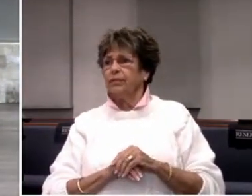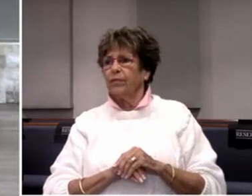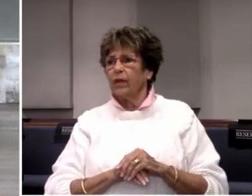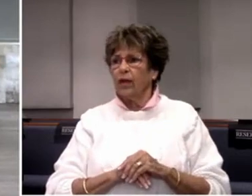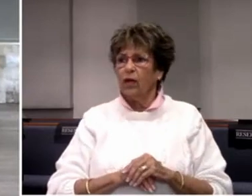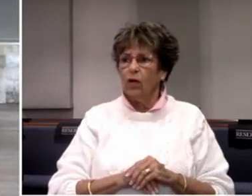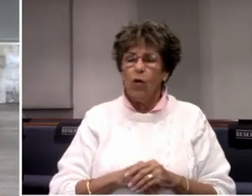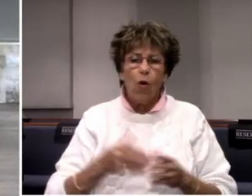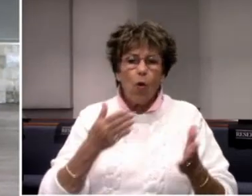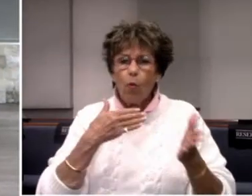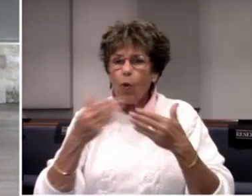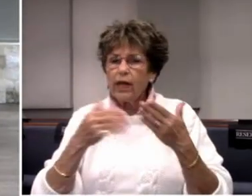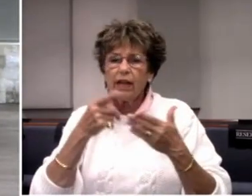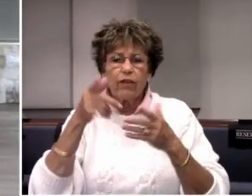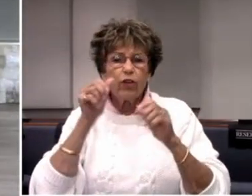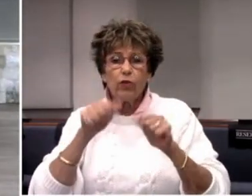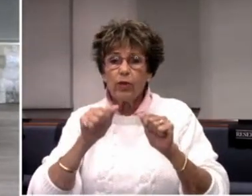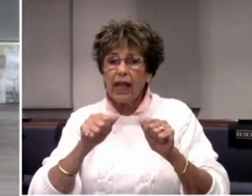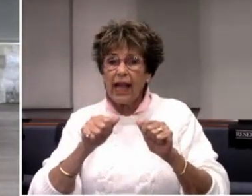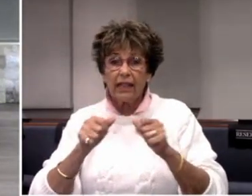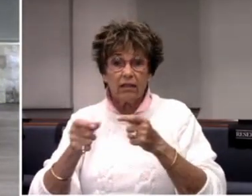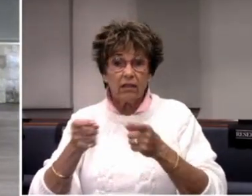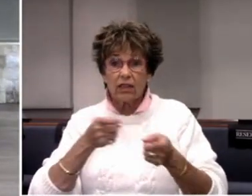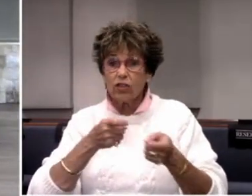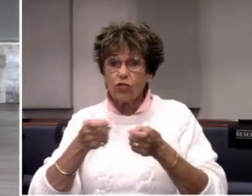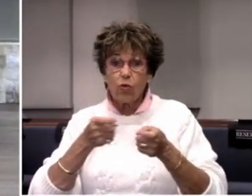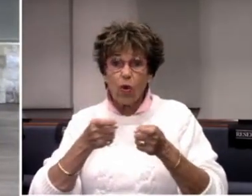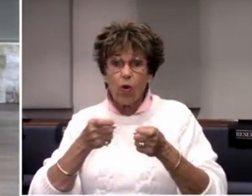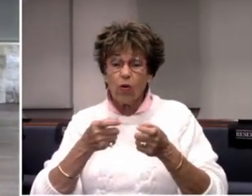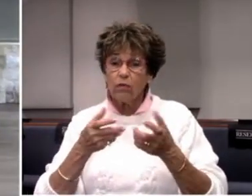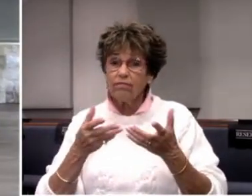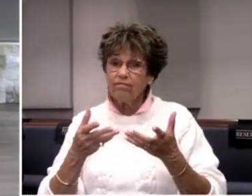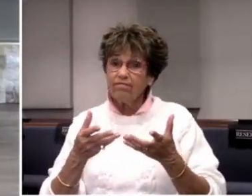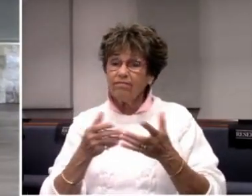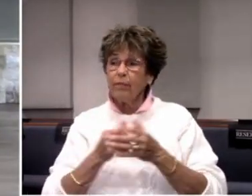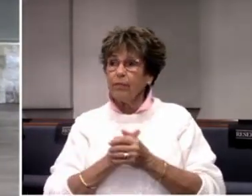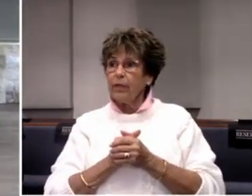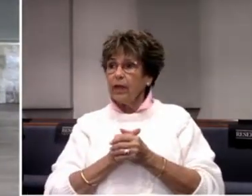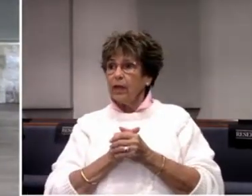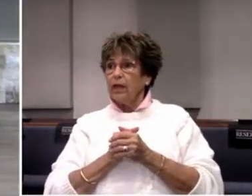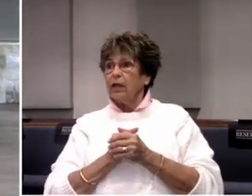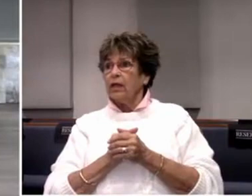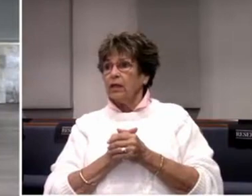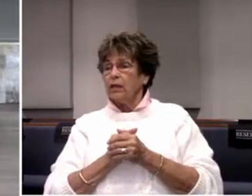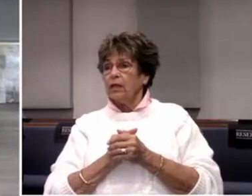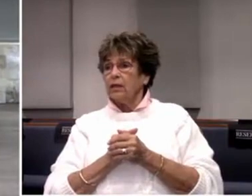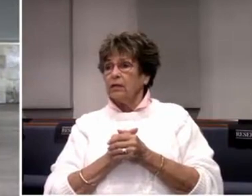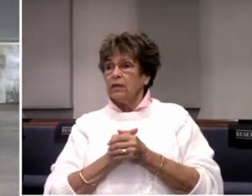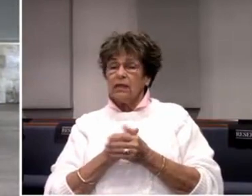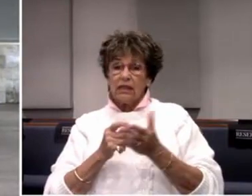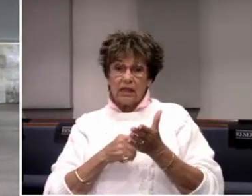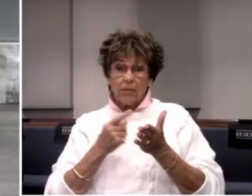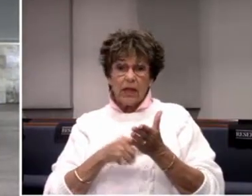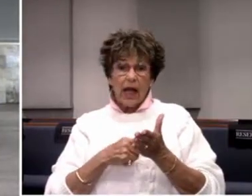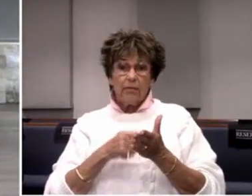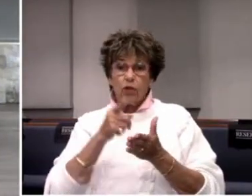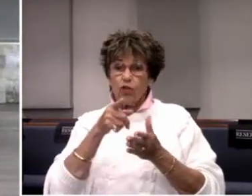can control. And by the way, the only thing you can sometimes control when it becomes with two people is yourself.